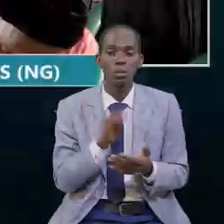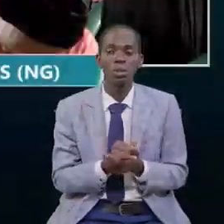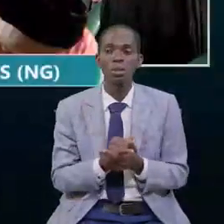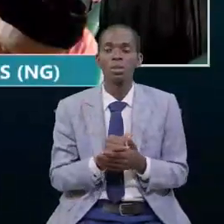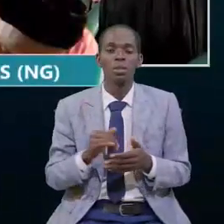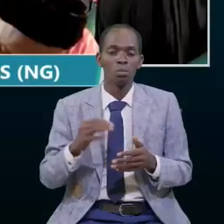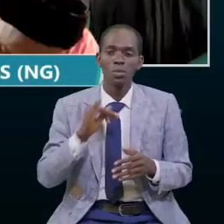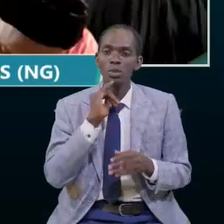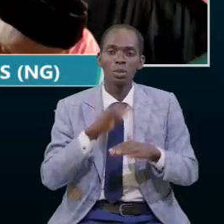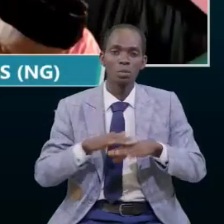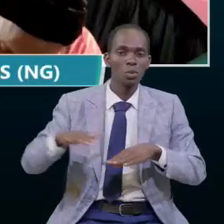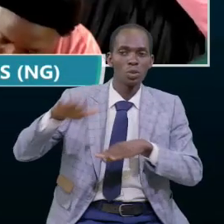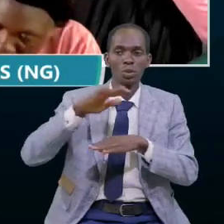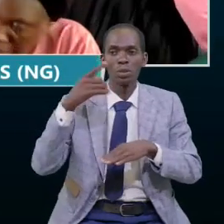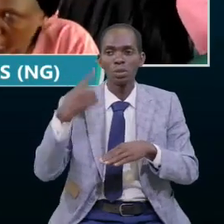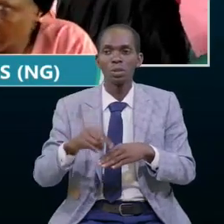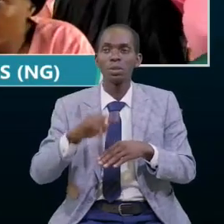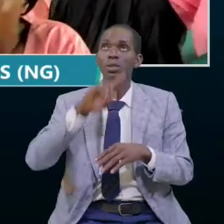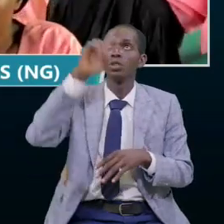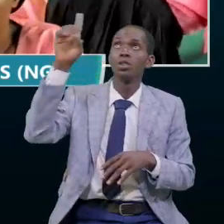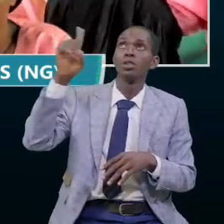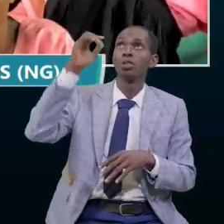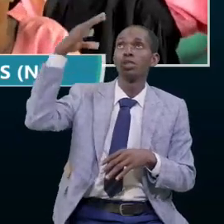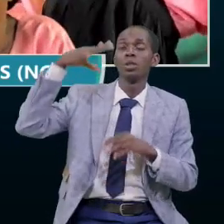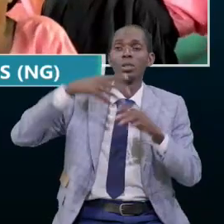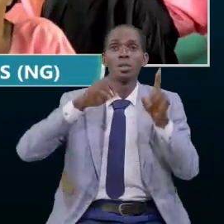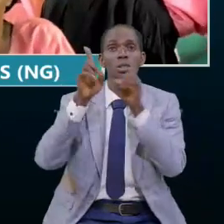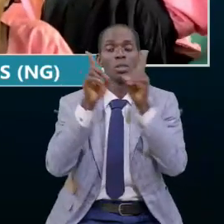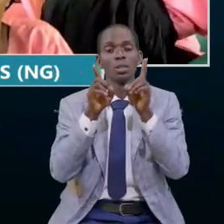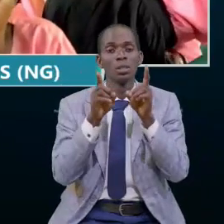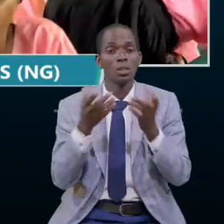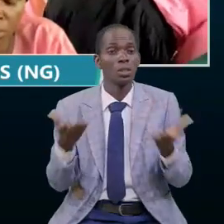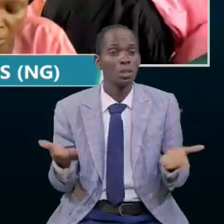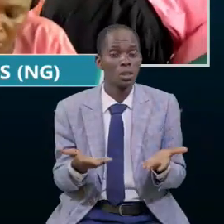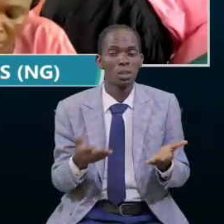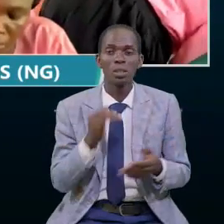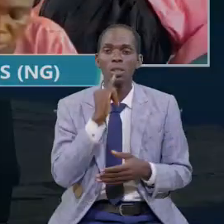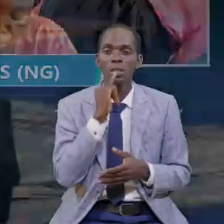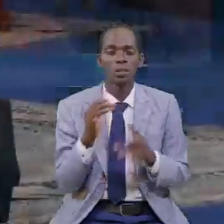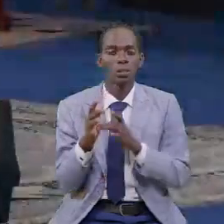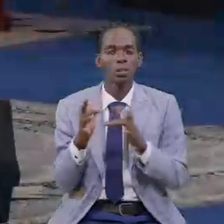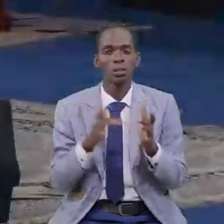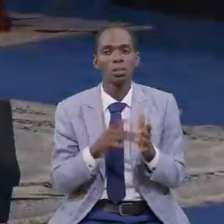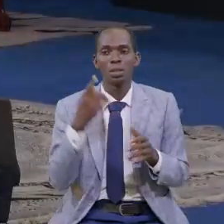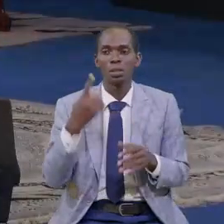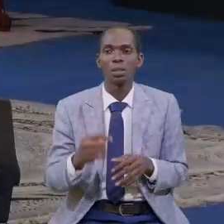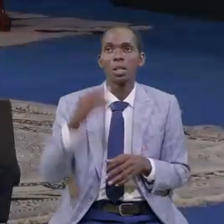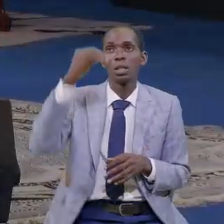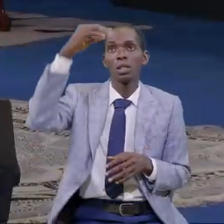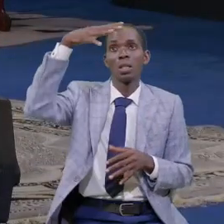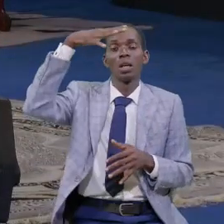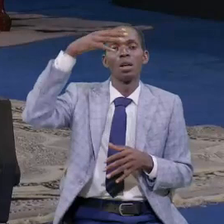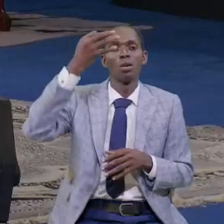the stars. Here, Jesus, the light of the world. He says, he